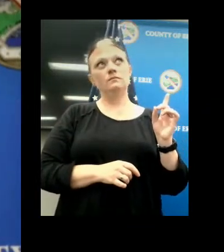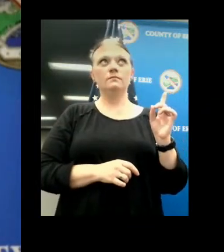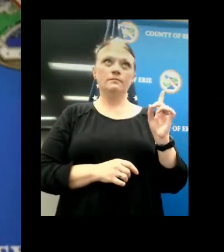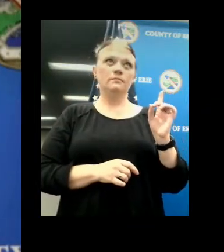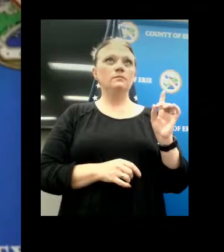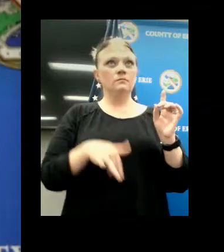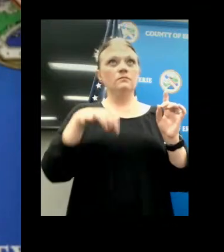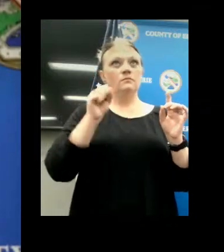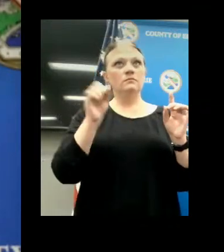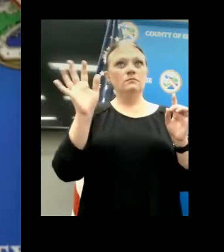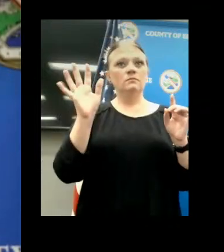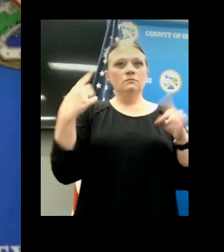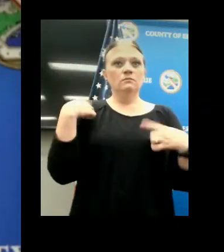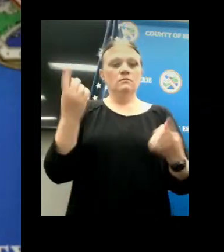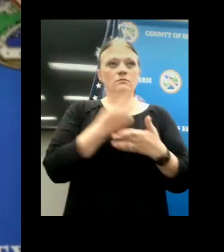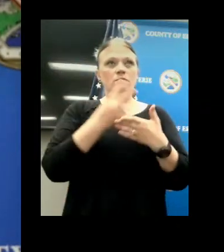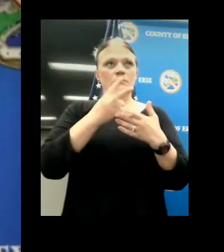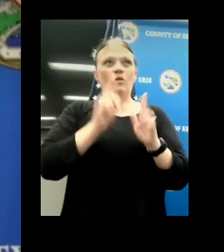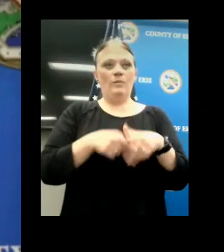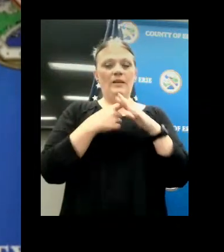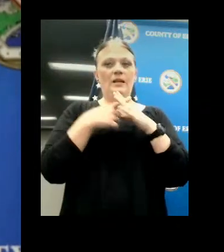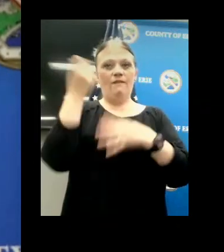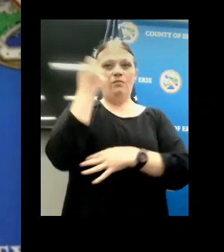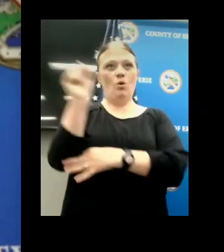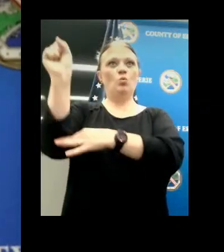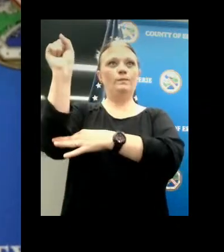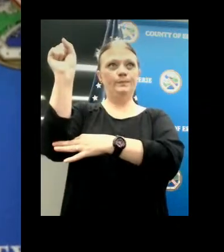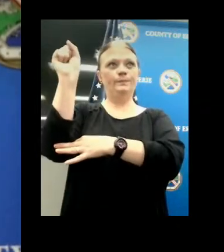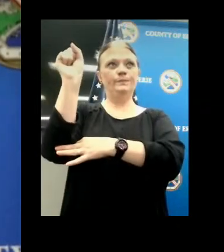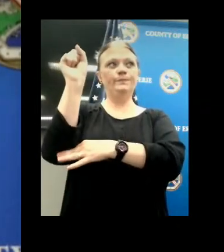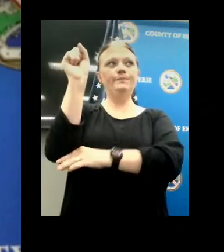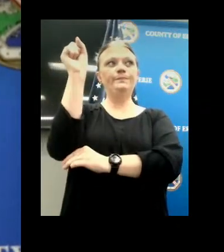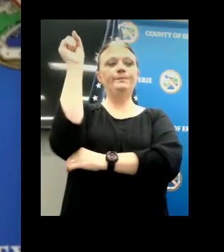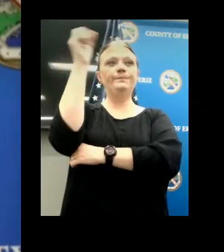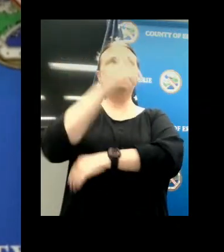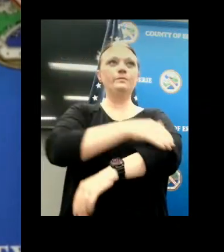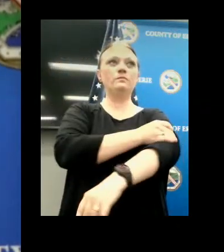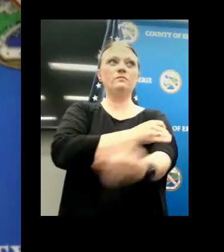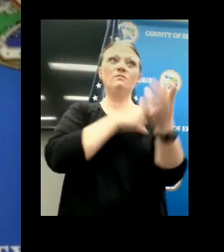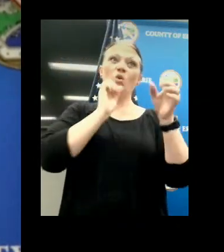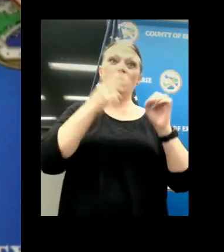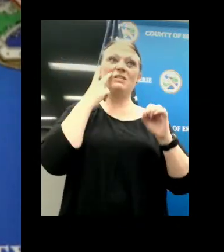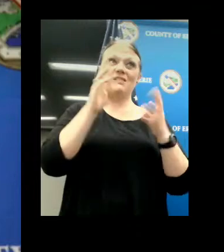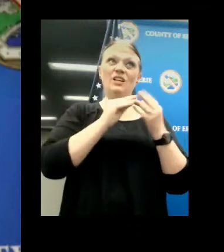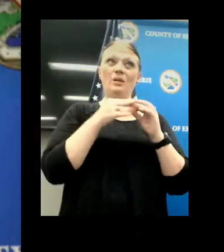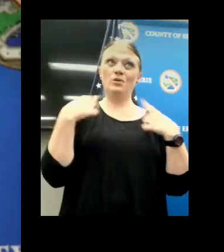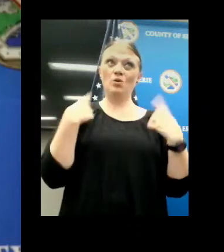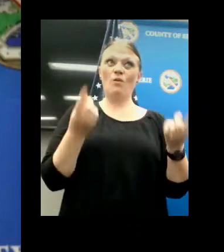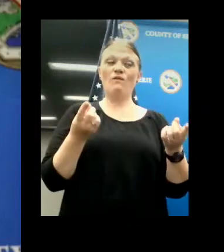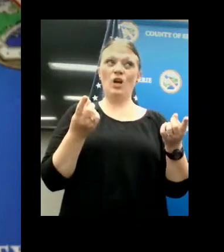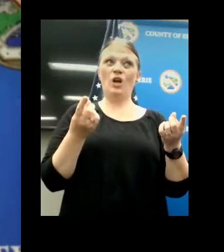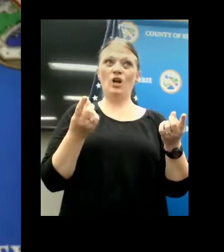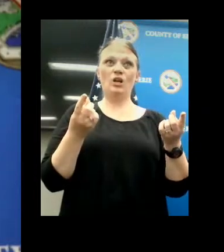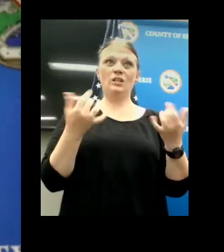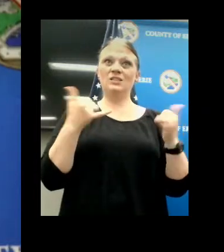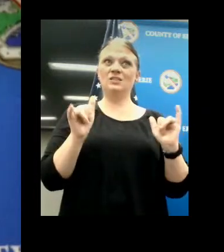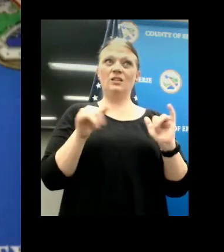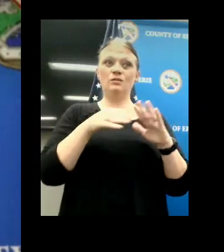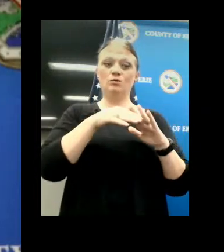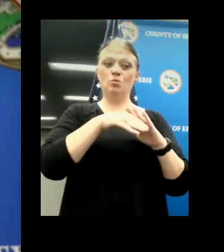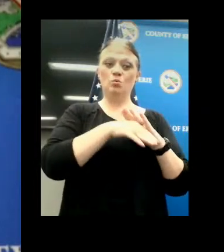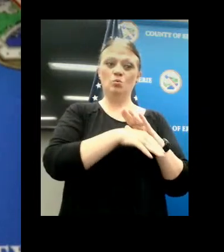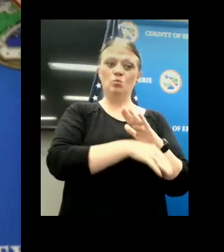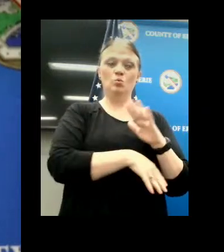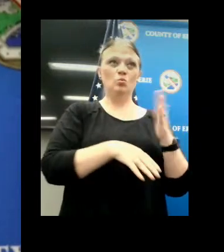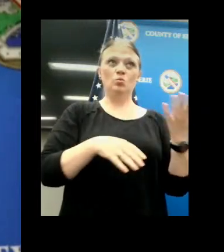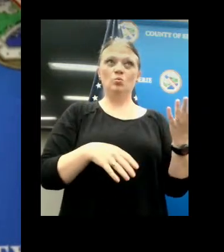You're right. We are 2 weeks out from the beginning of our protests. As you see the numbers, so far we've seen a general decline.